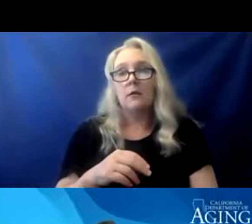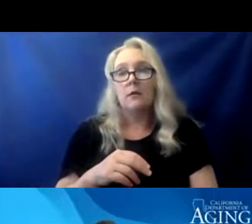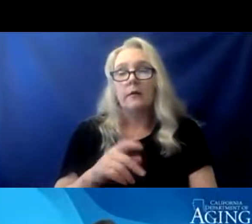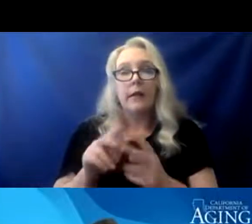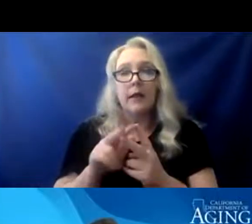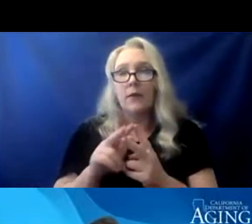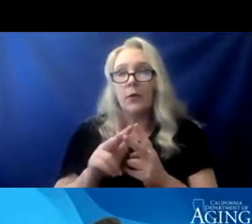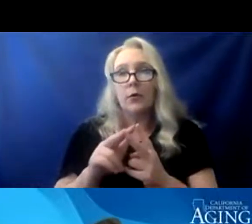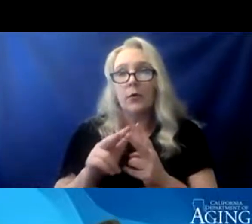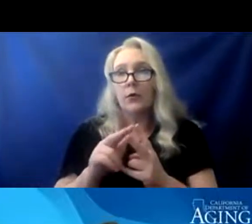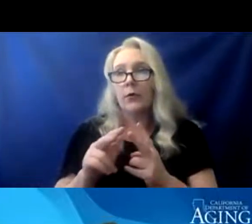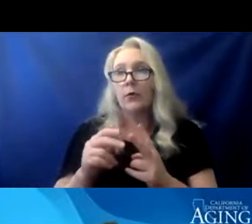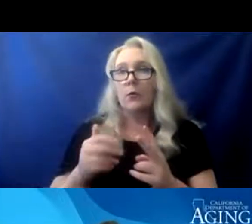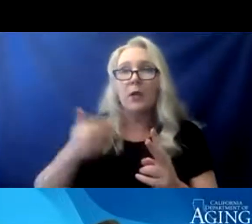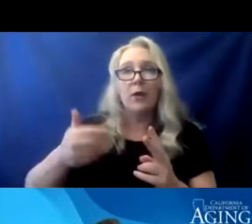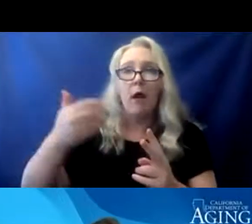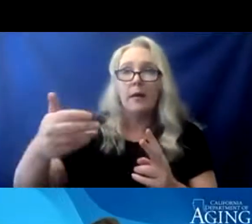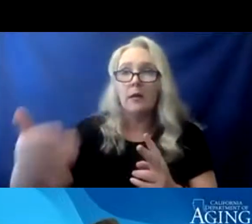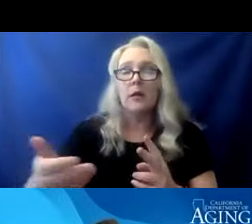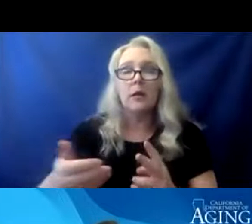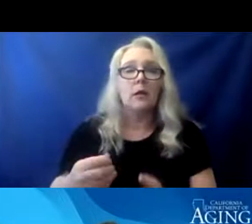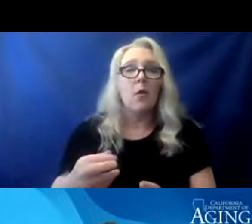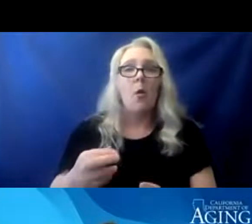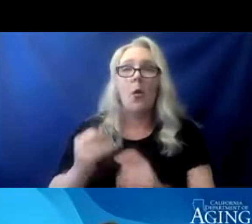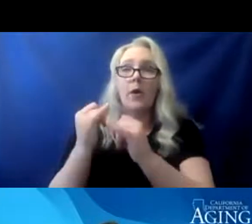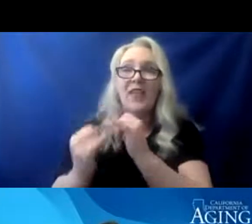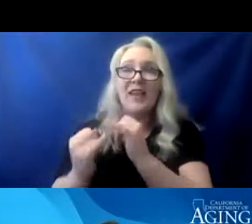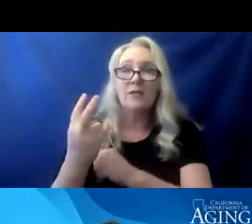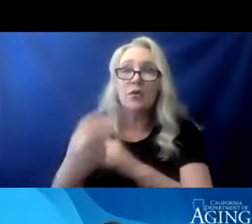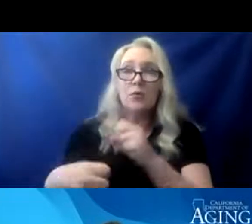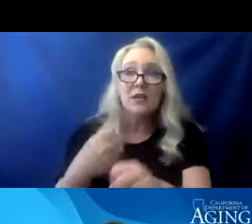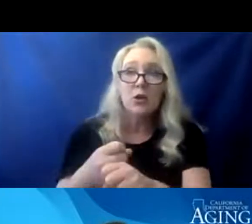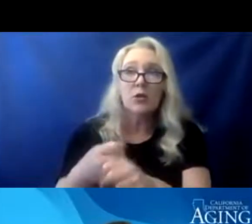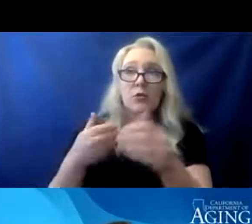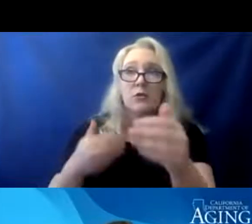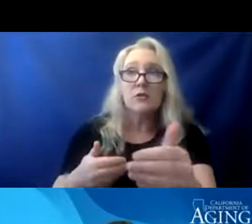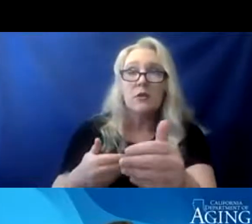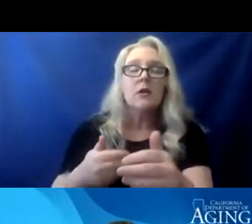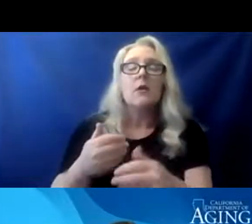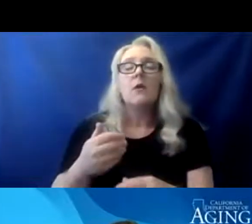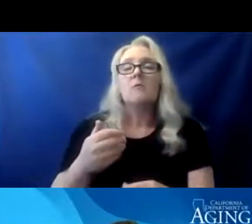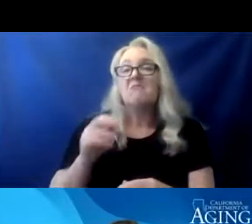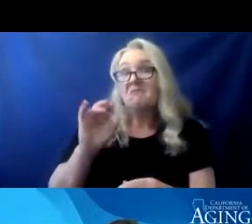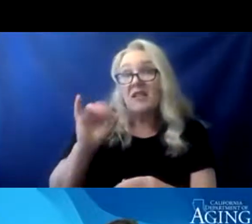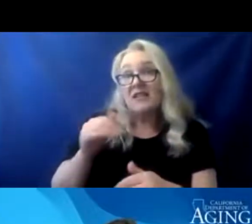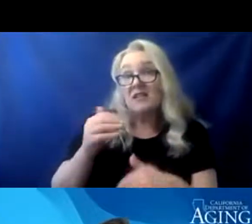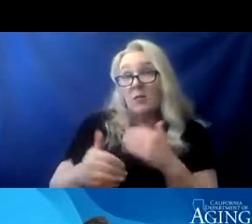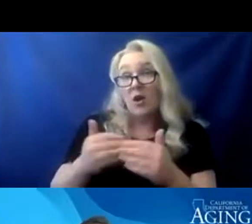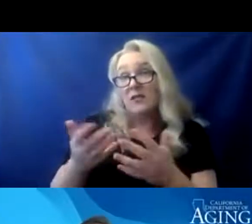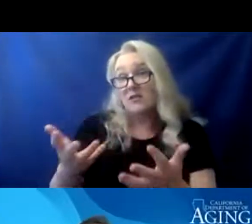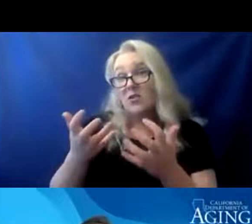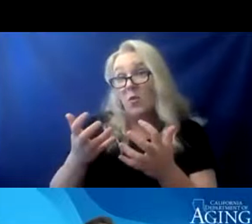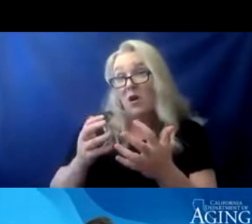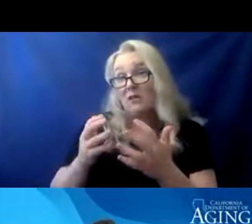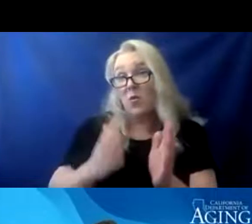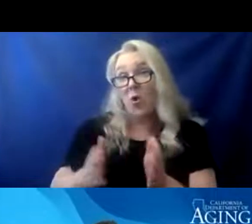either periodically at the end of the 2 years? Is that something that is a process that you all would want to organize from the community or